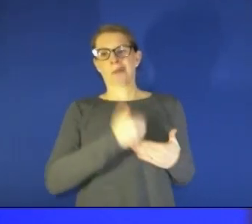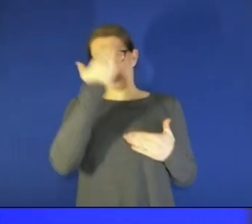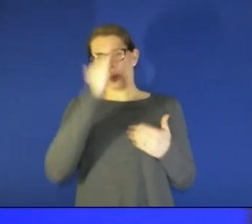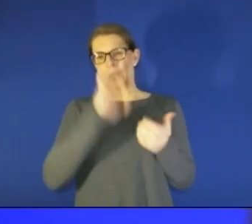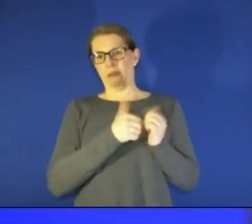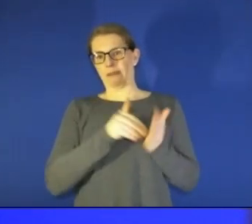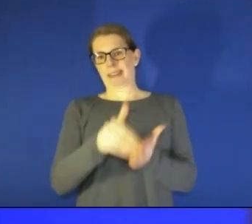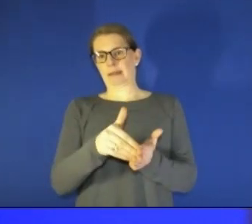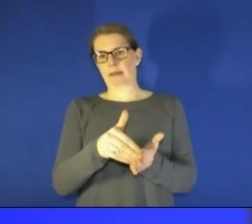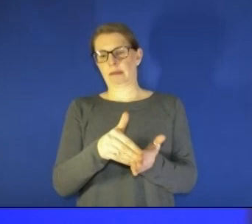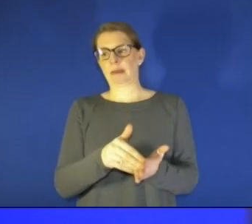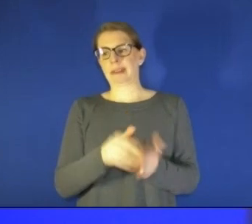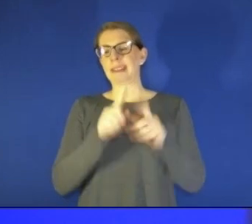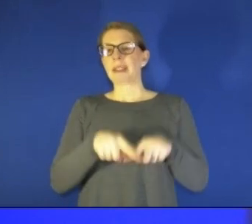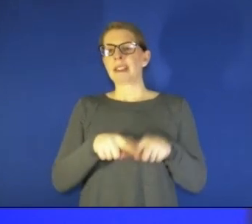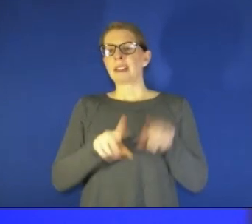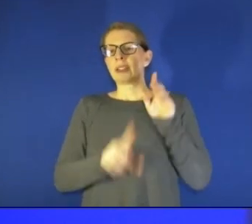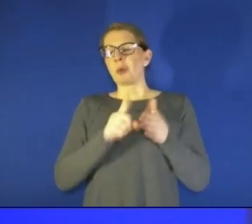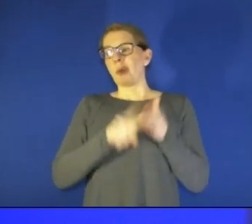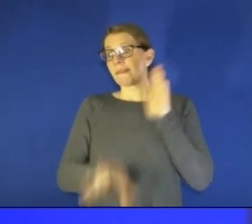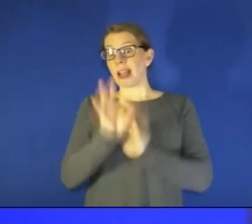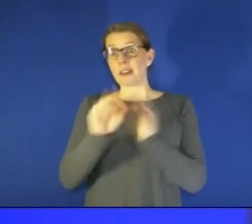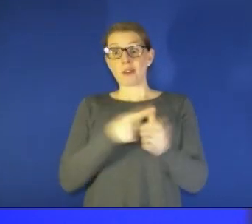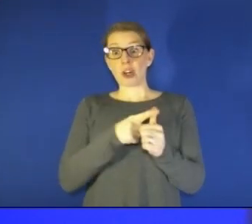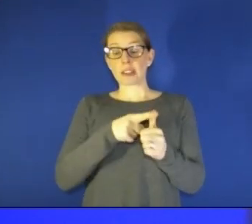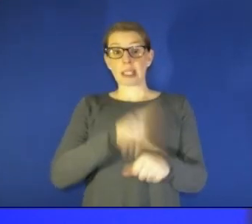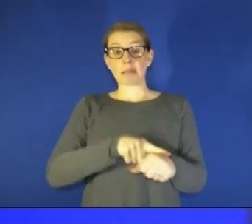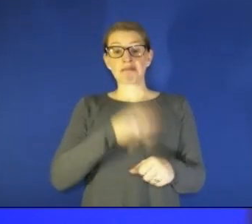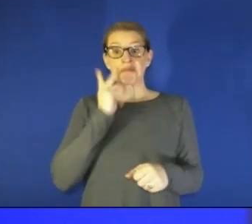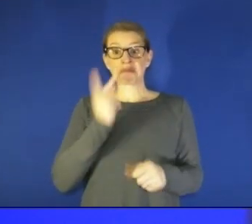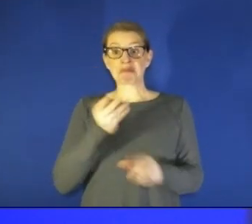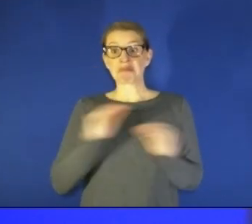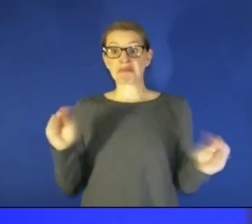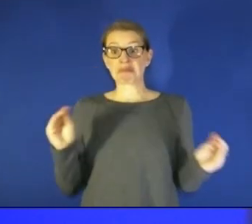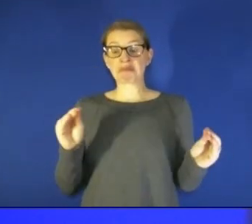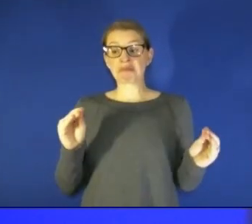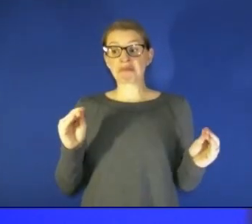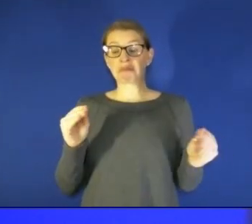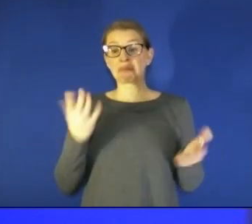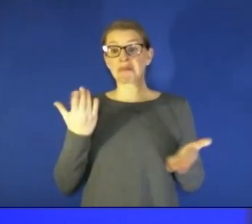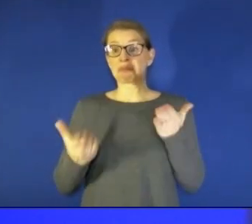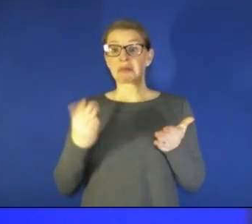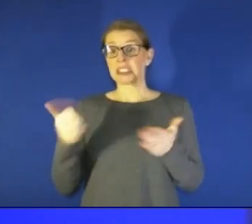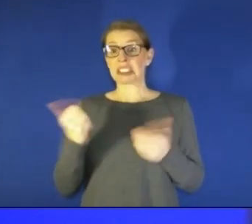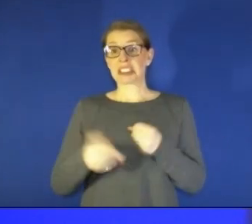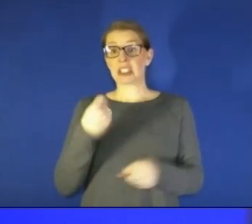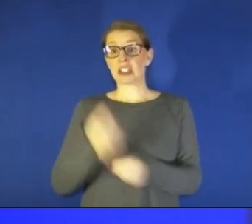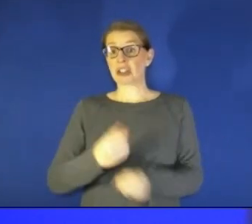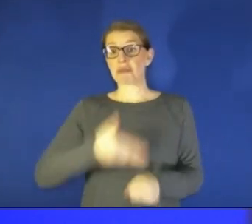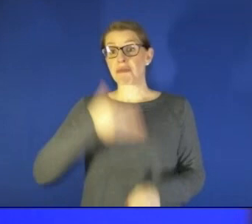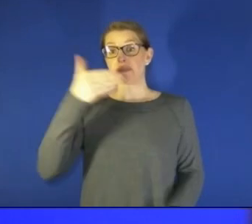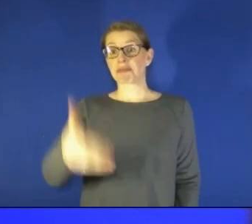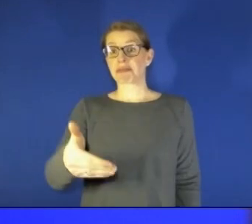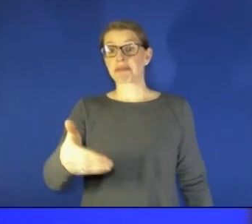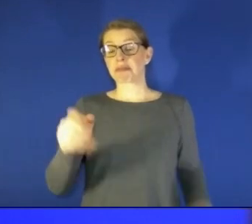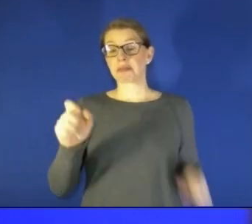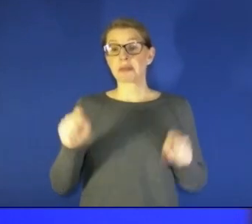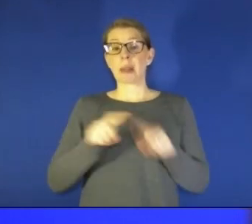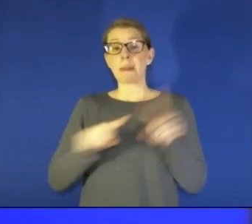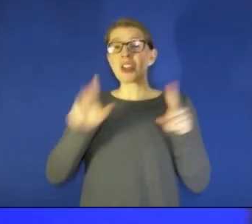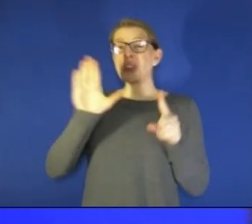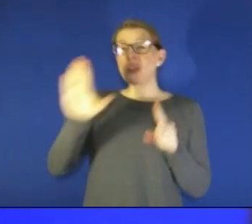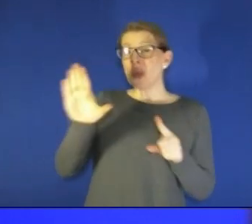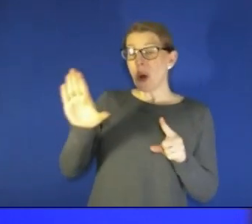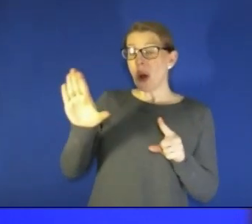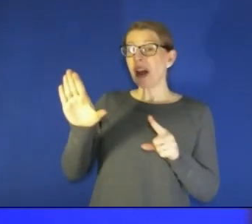the colonoscopy. If on the first colonoscopy they see nothing, then they may do exactly like this and say 10 years. But in your case, you have a family history, so I